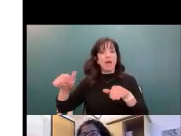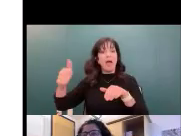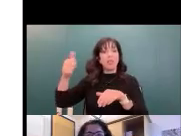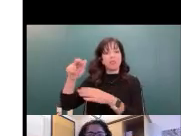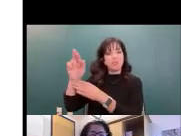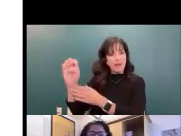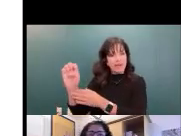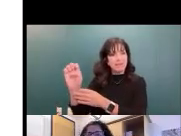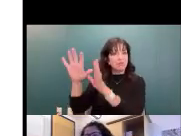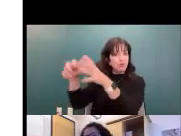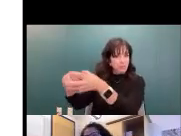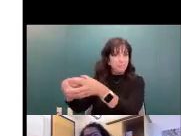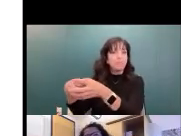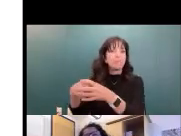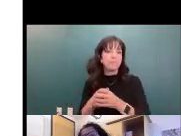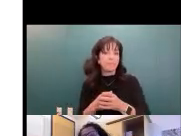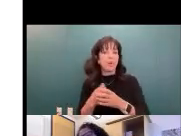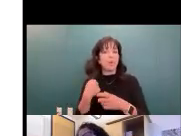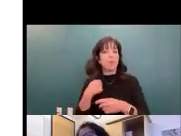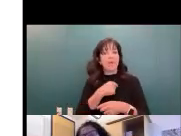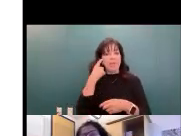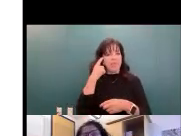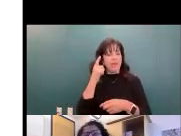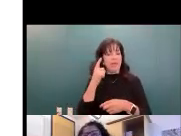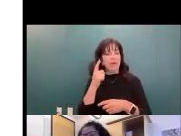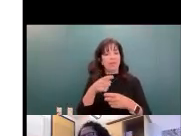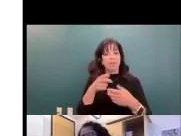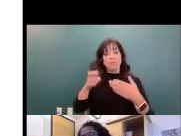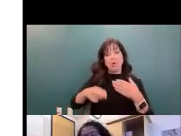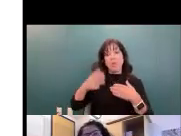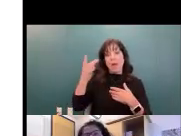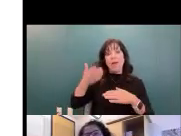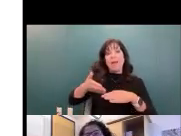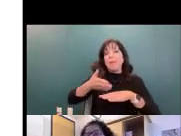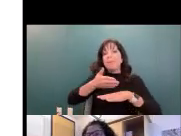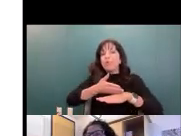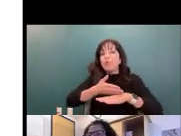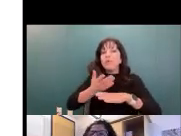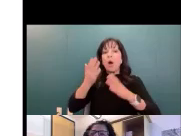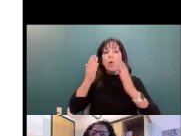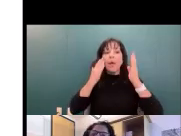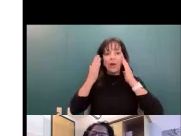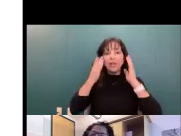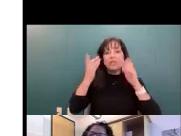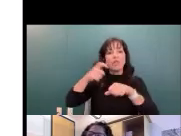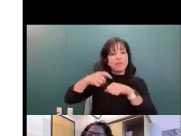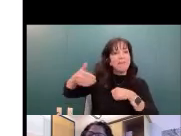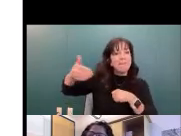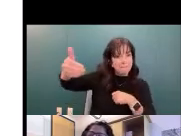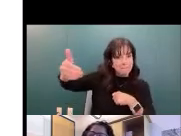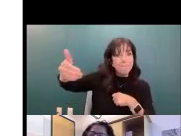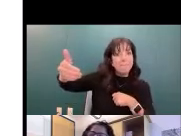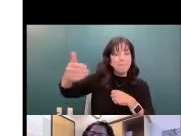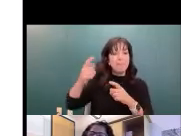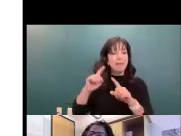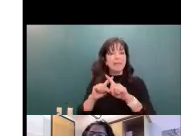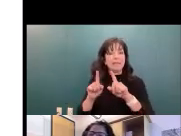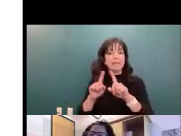ethnicity groups. So we think this is really the result of improved awareness over time of autism in different